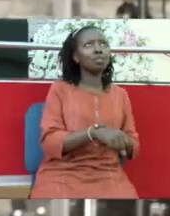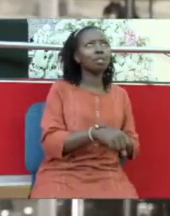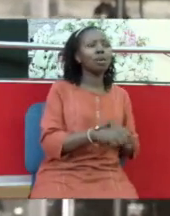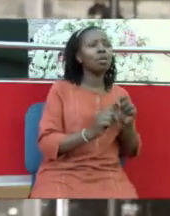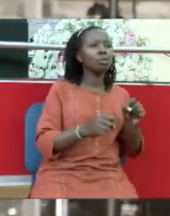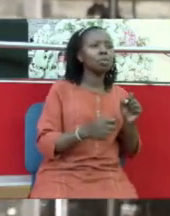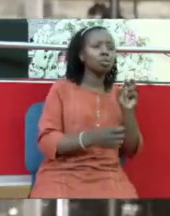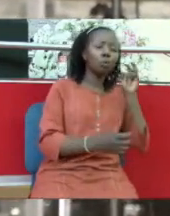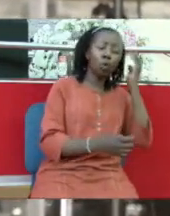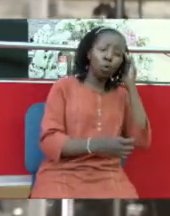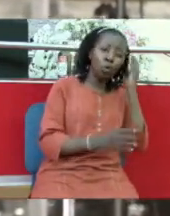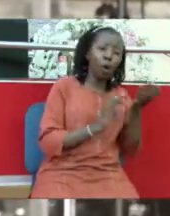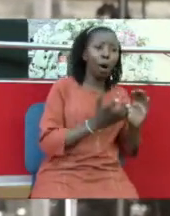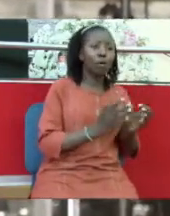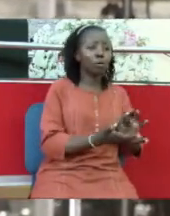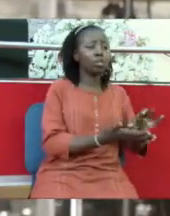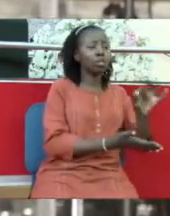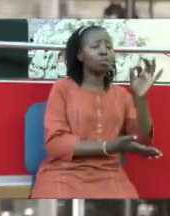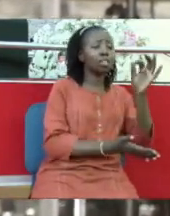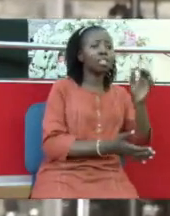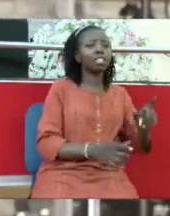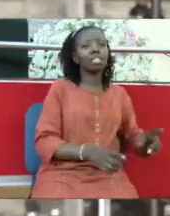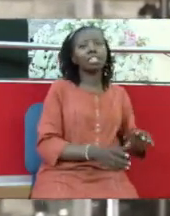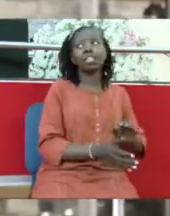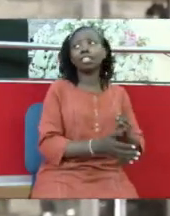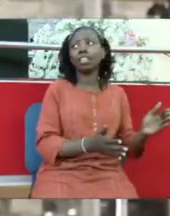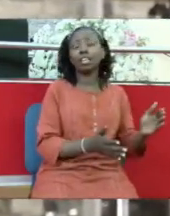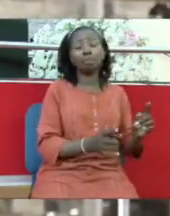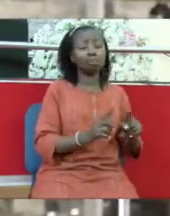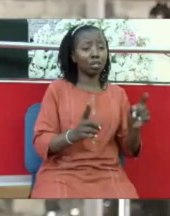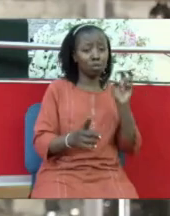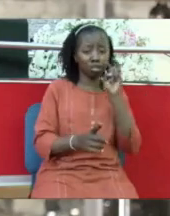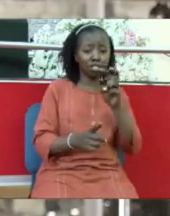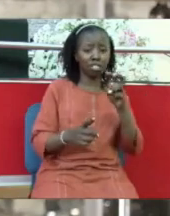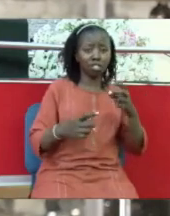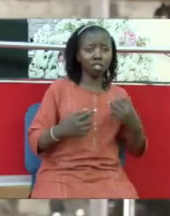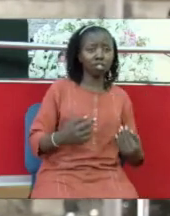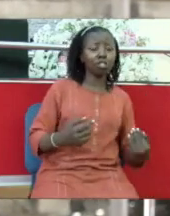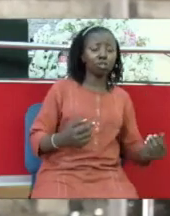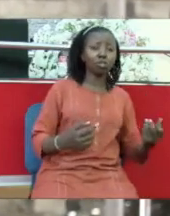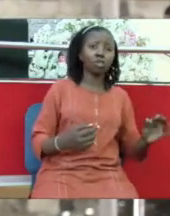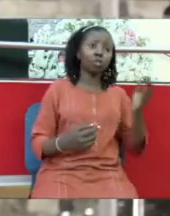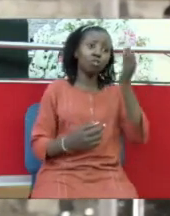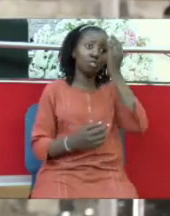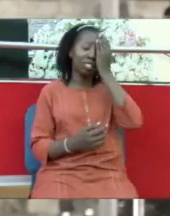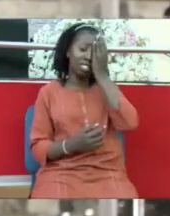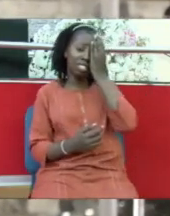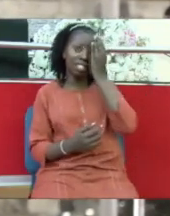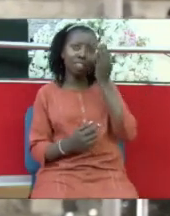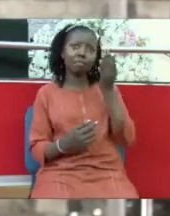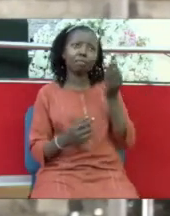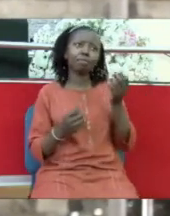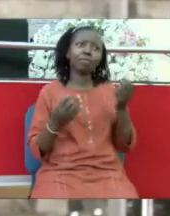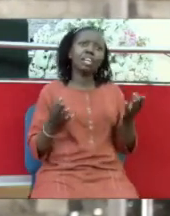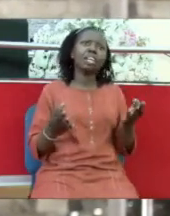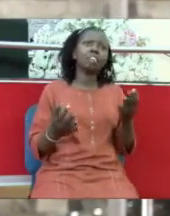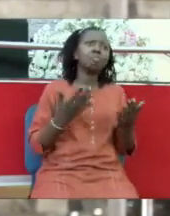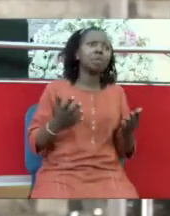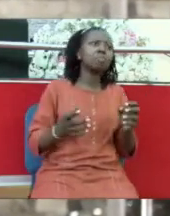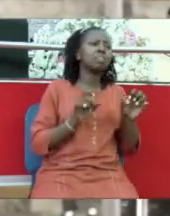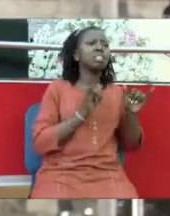warfare. But you can see these people, the children of Israel, if they stayed all the time in Karura Forest,